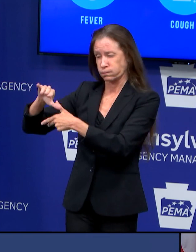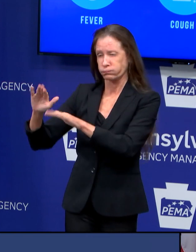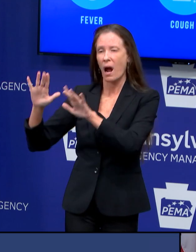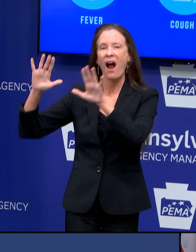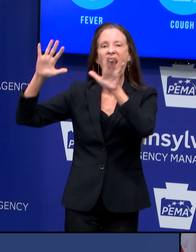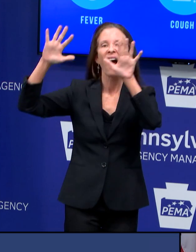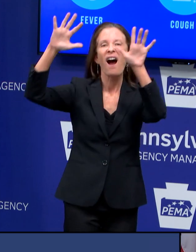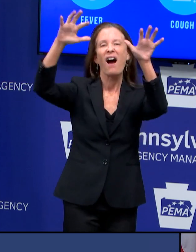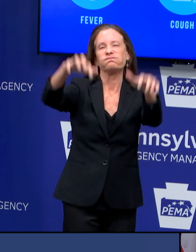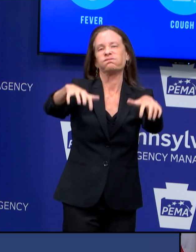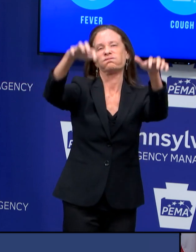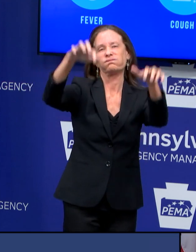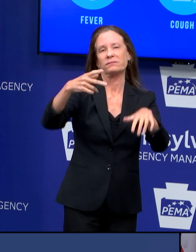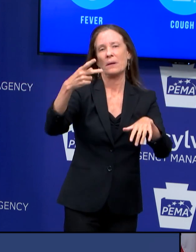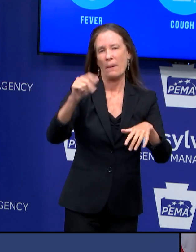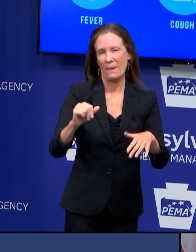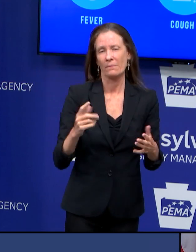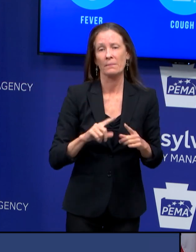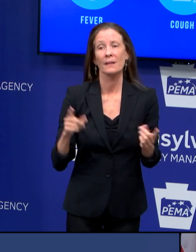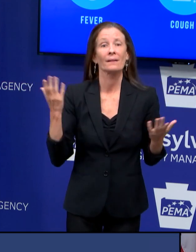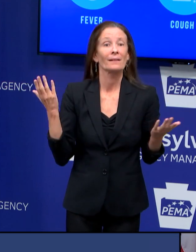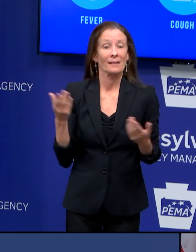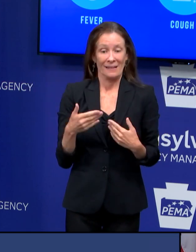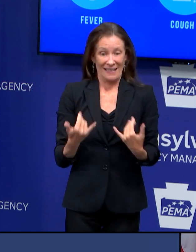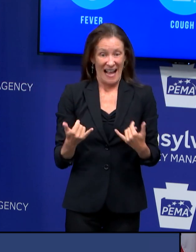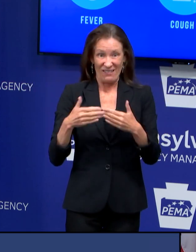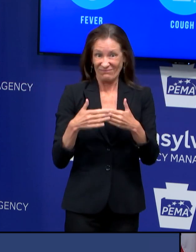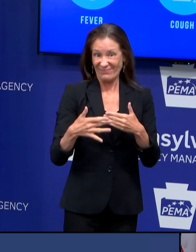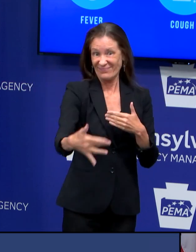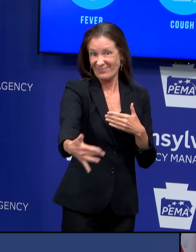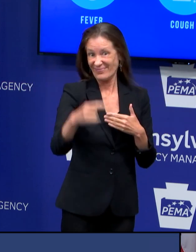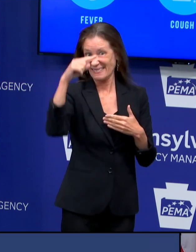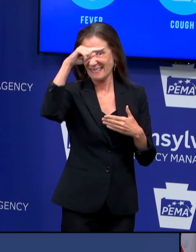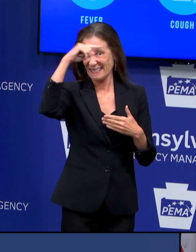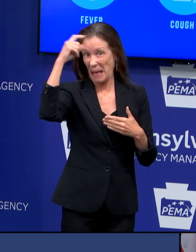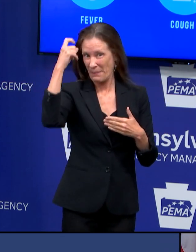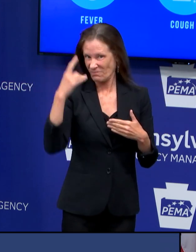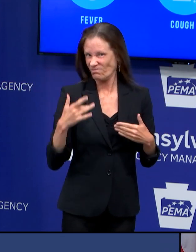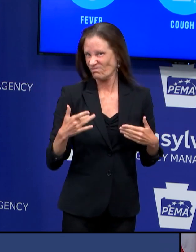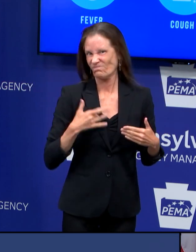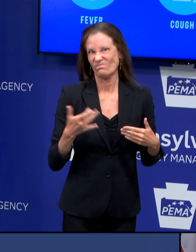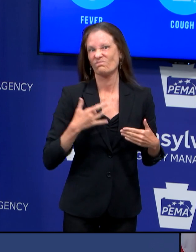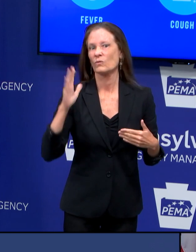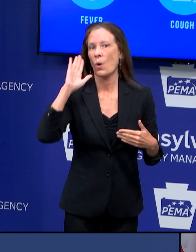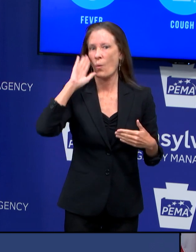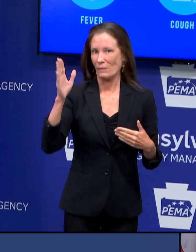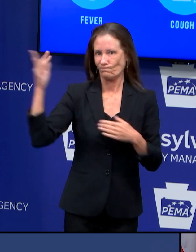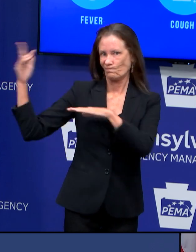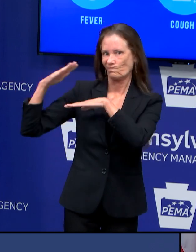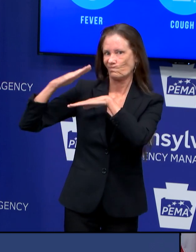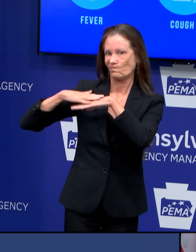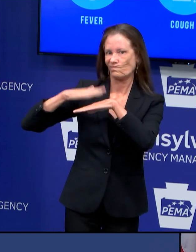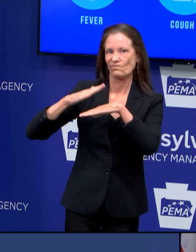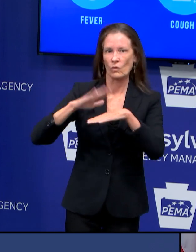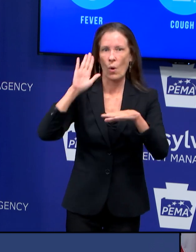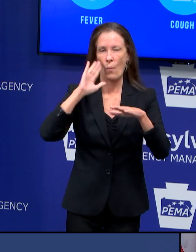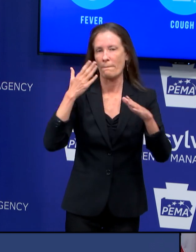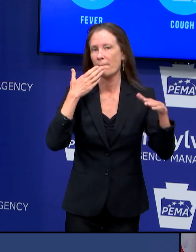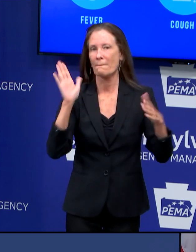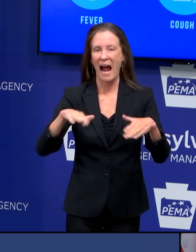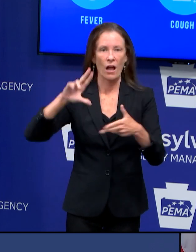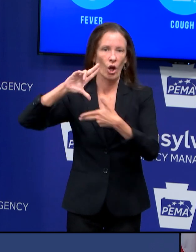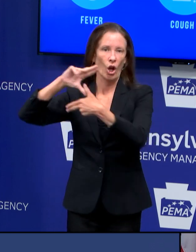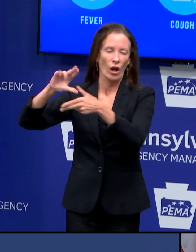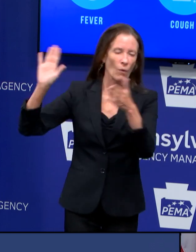storm, summertime in Pennsylvania brings with it the possibility of severe weather that can cause damaging winds, deadly flooding, and